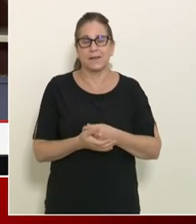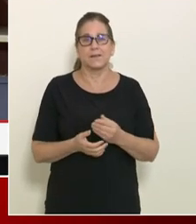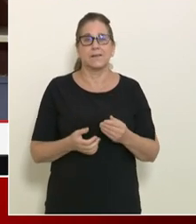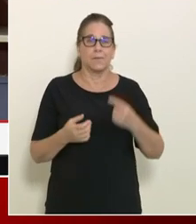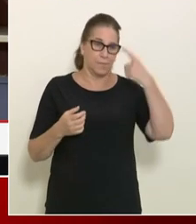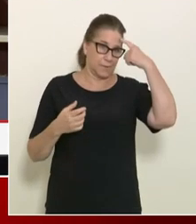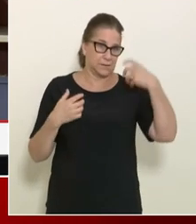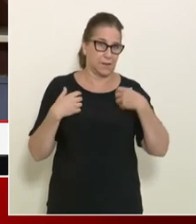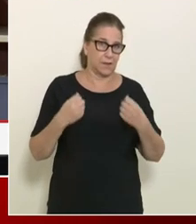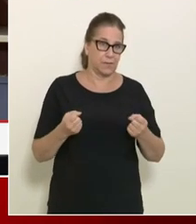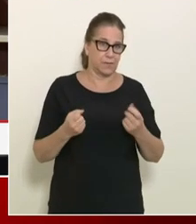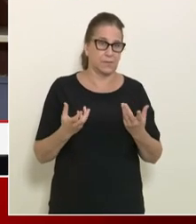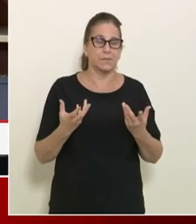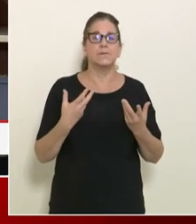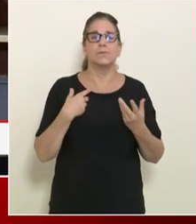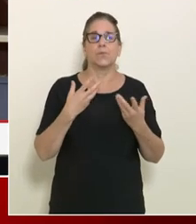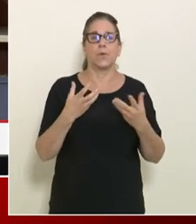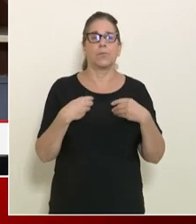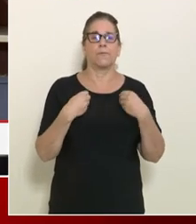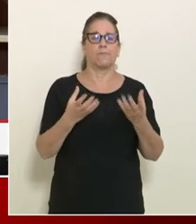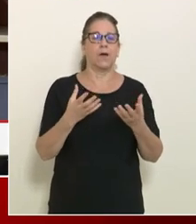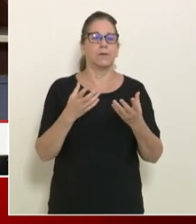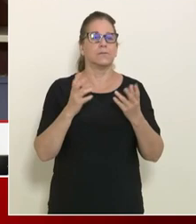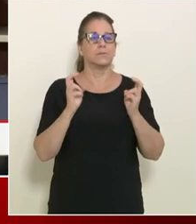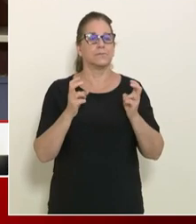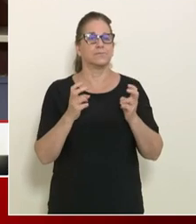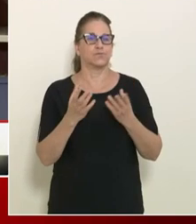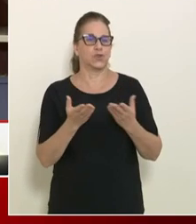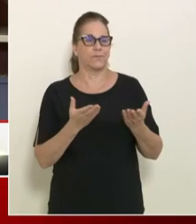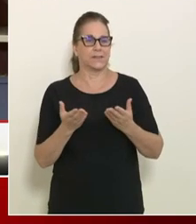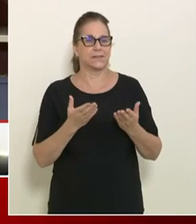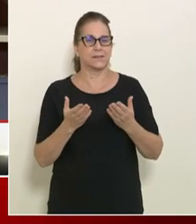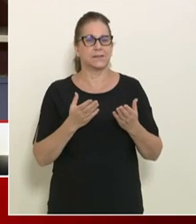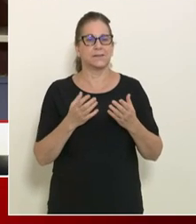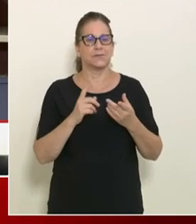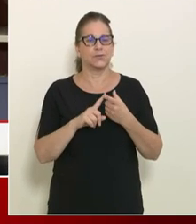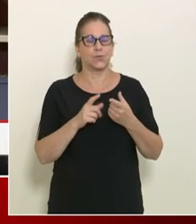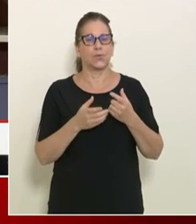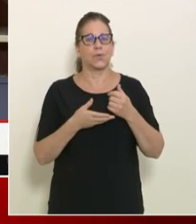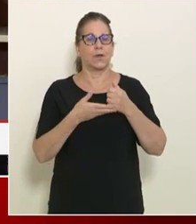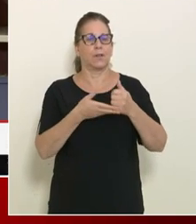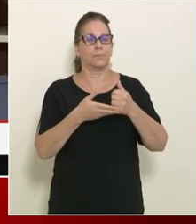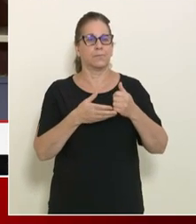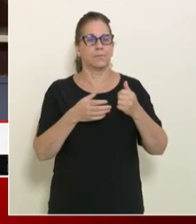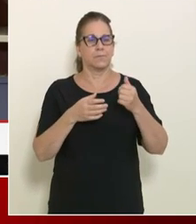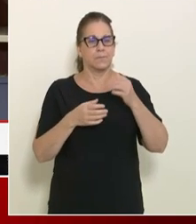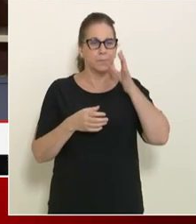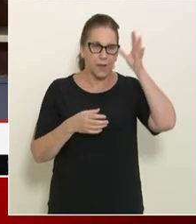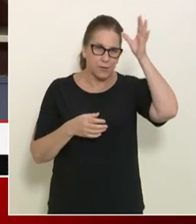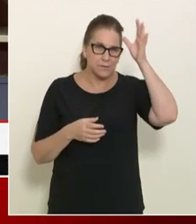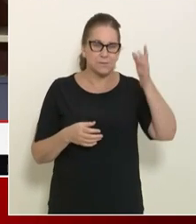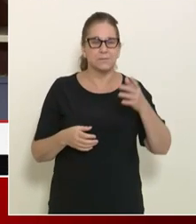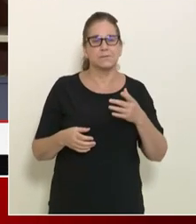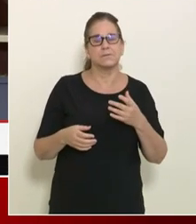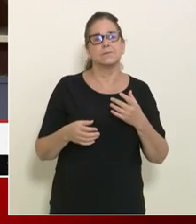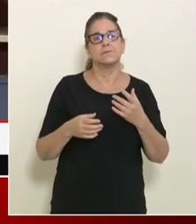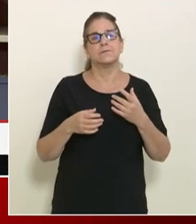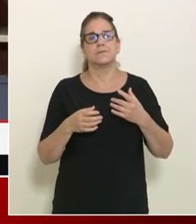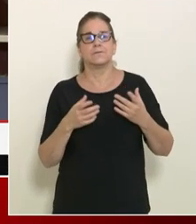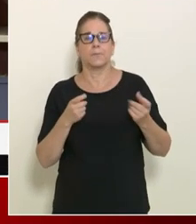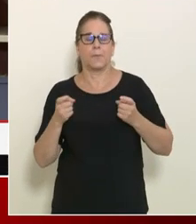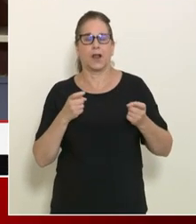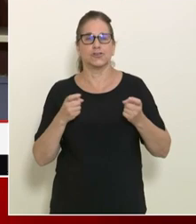whole family as they deal with the day-to-day stressors that we are all feeling related to the COVID-19